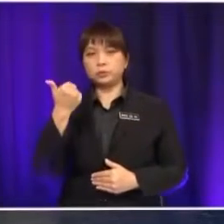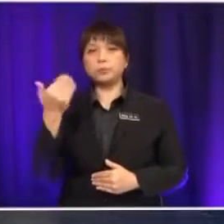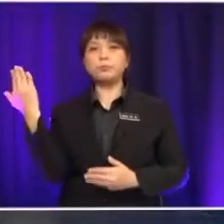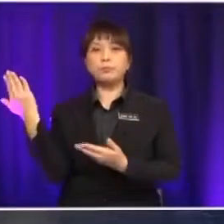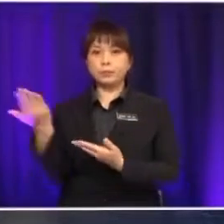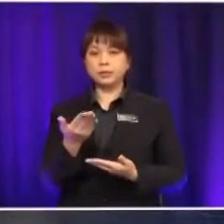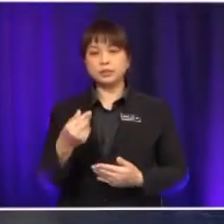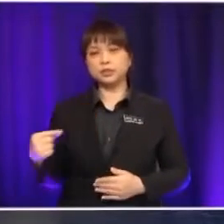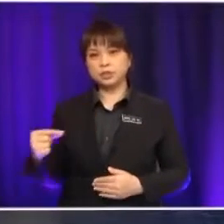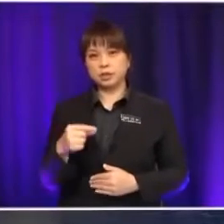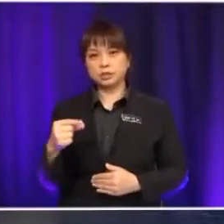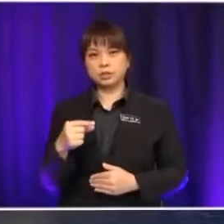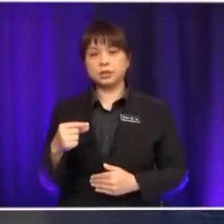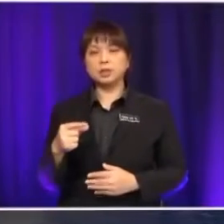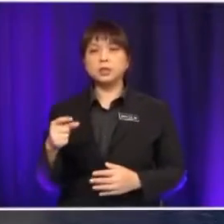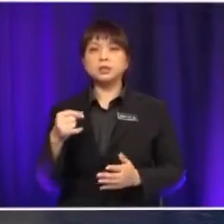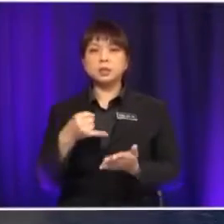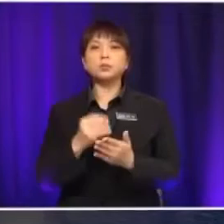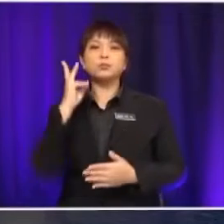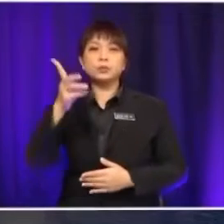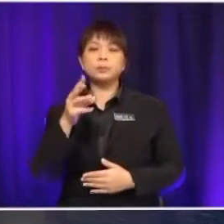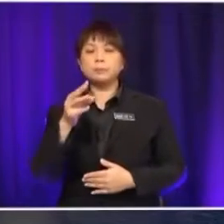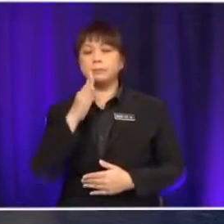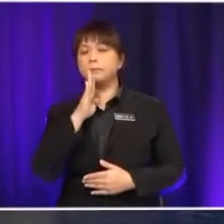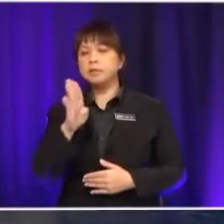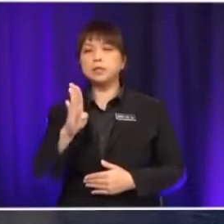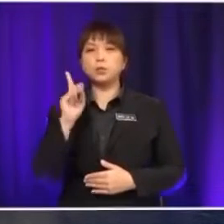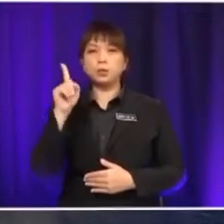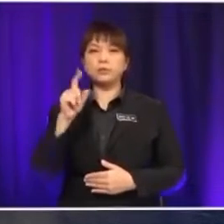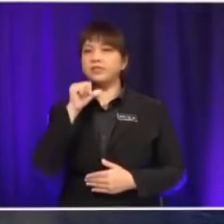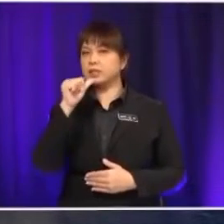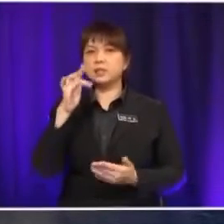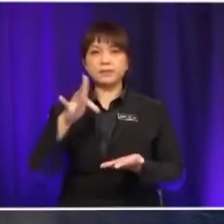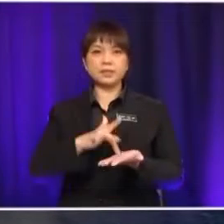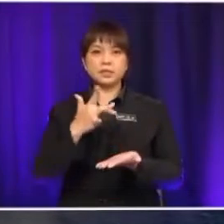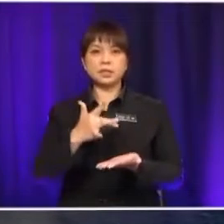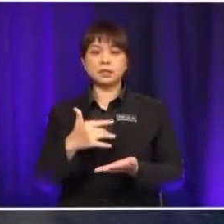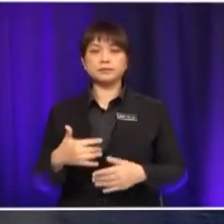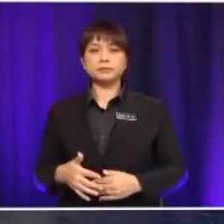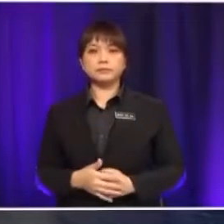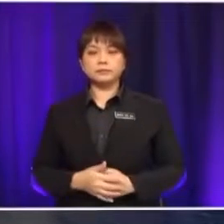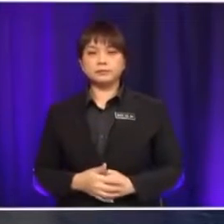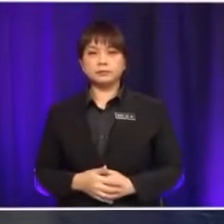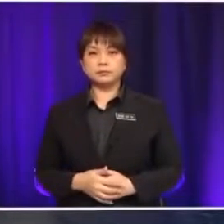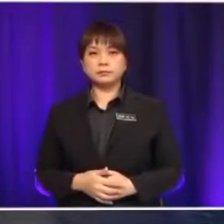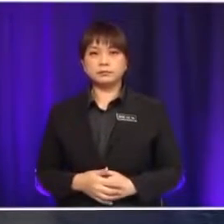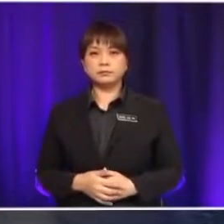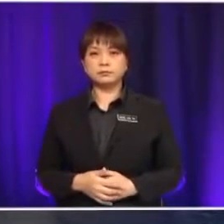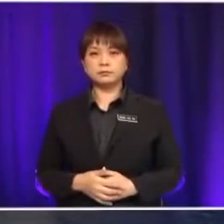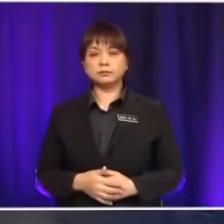Then it will be one of these advantages. Okay. All right. And then how about the last one? What is the topic? The final one